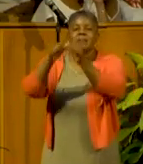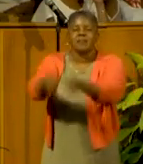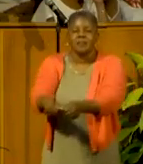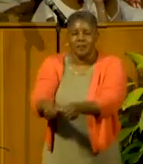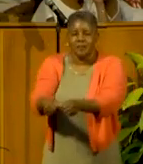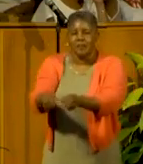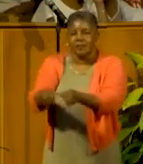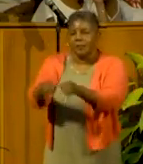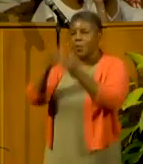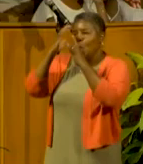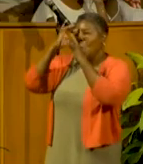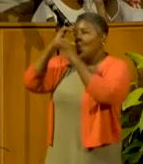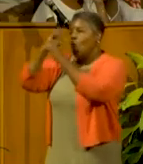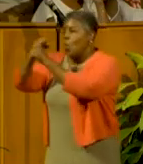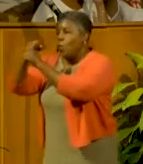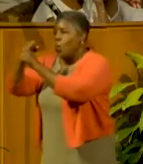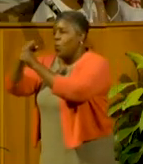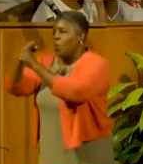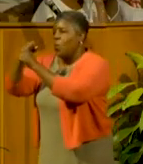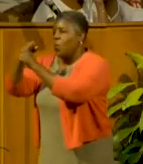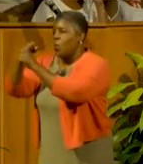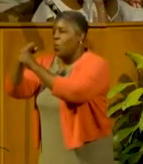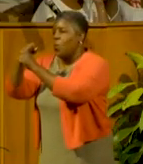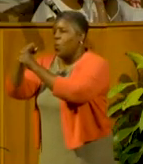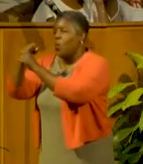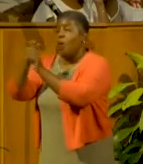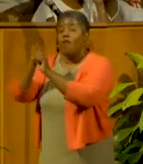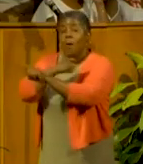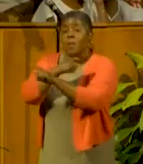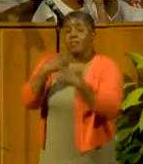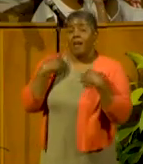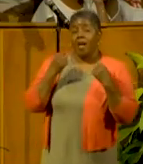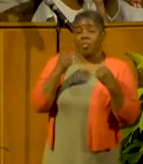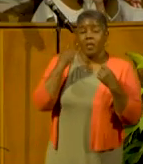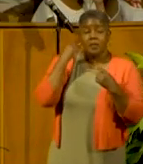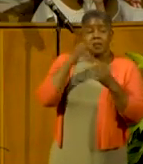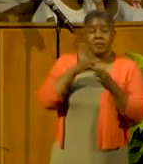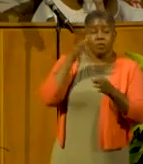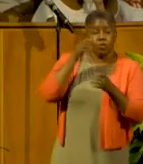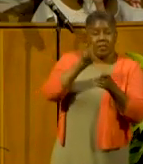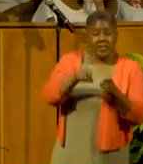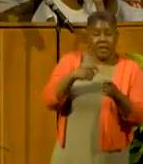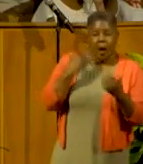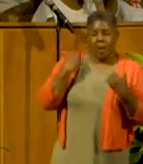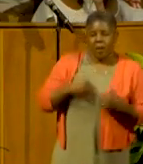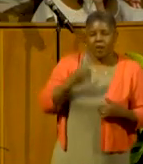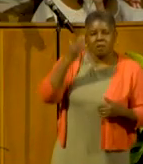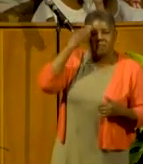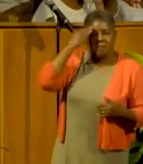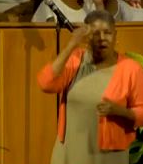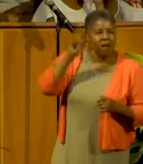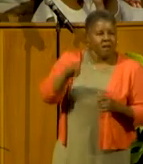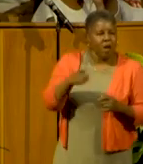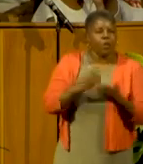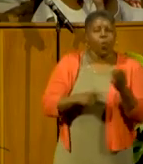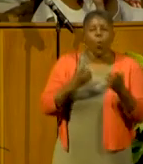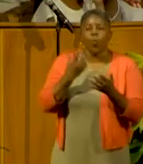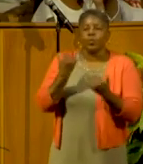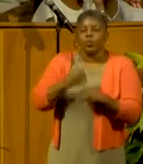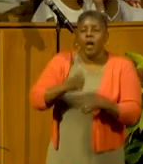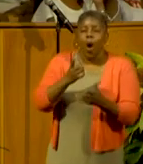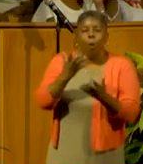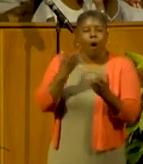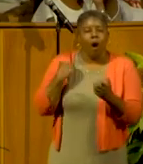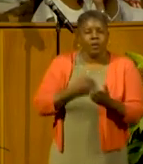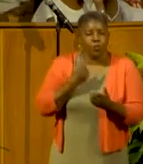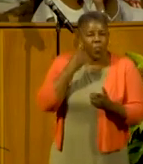our attention away from the health and spiritual needs of our minds and bodies. So church, today I want us to think about